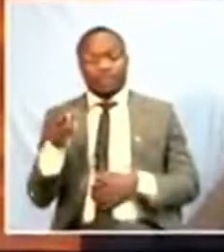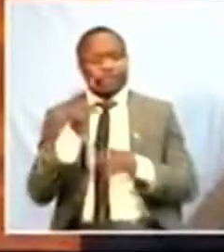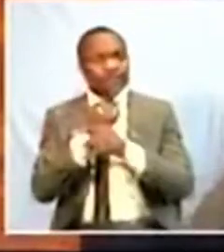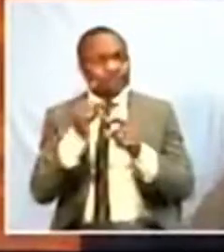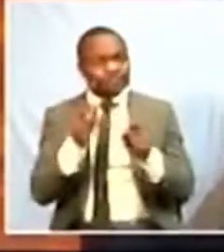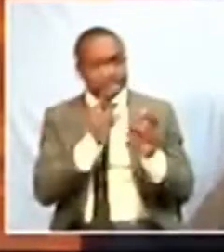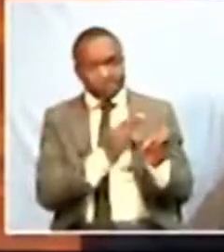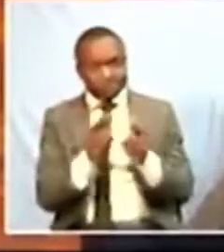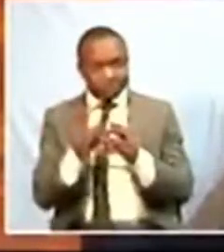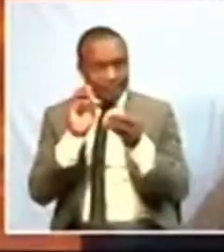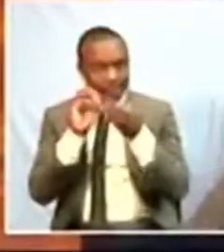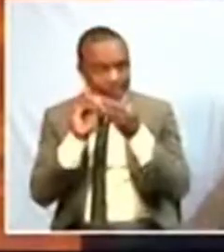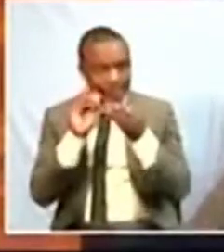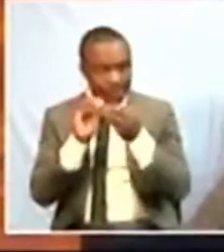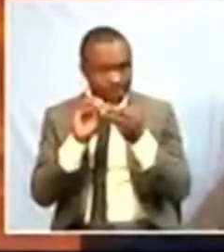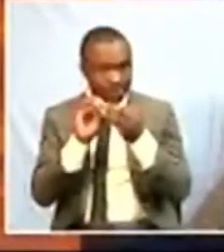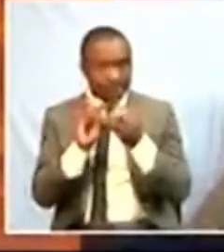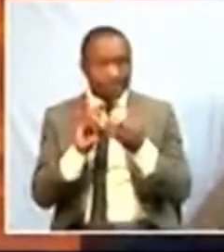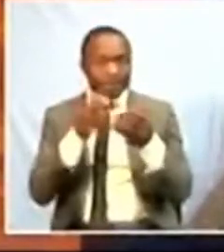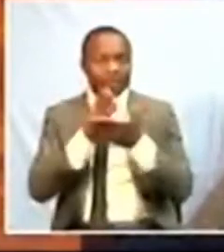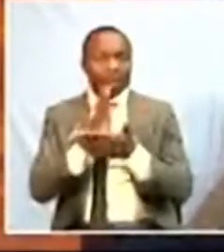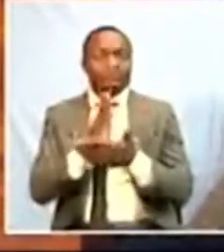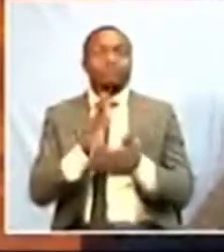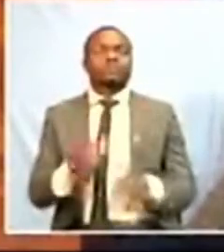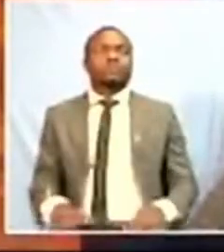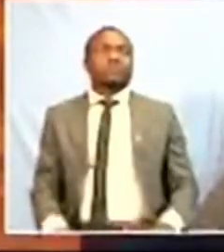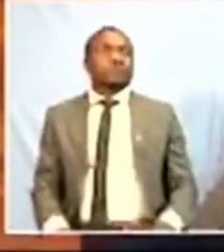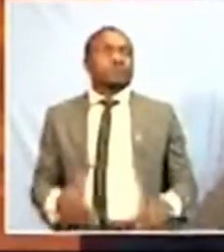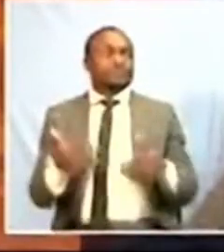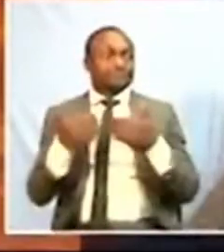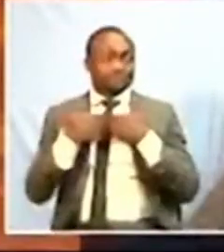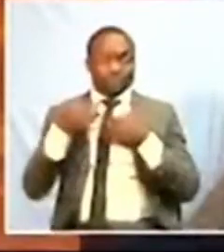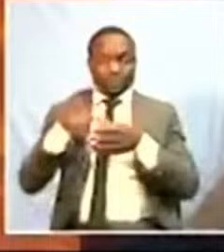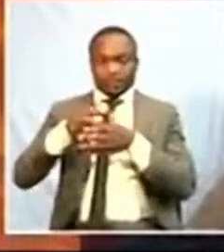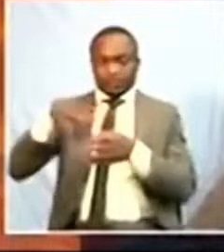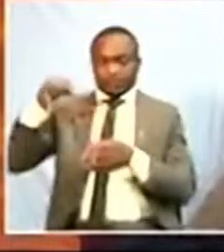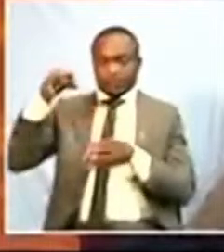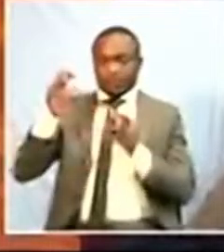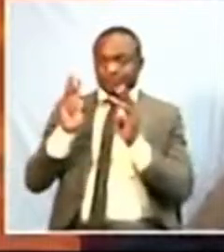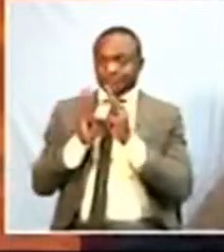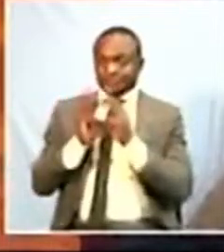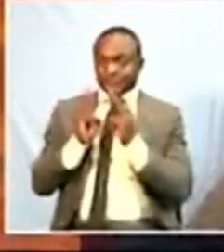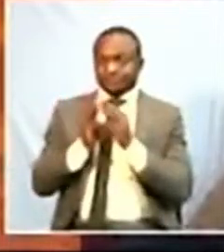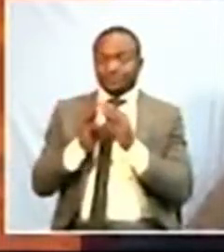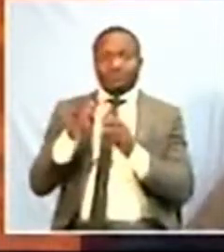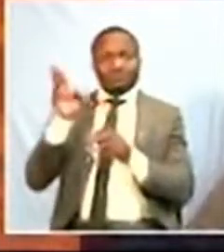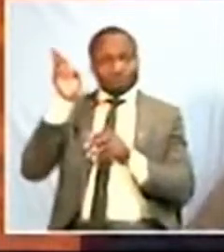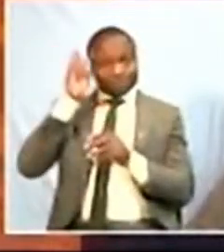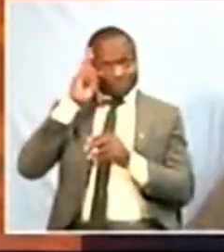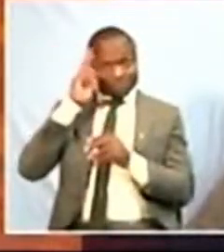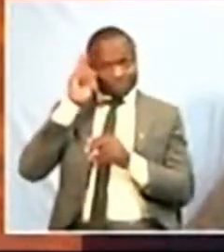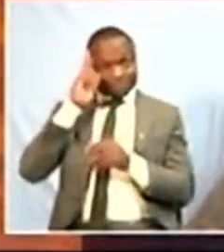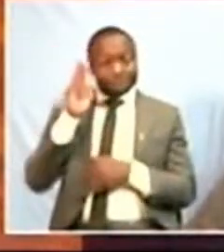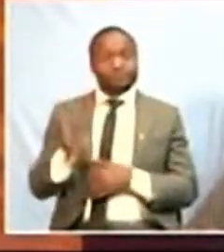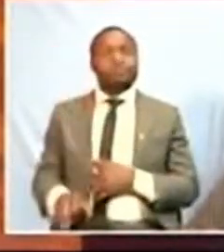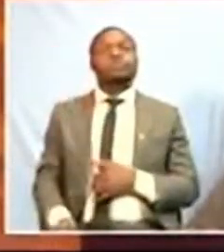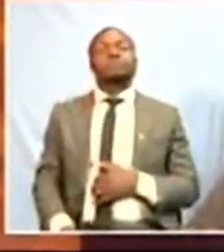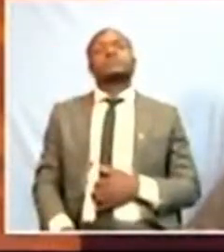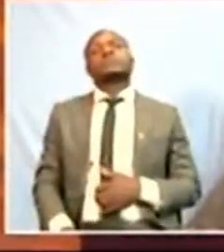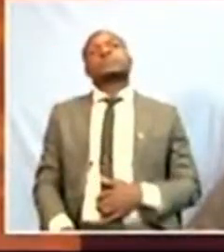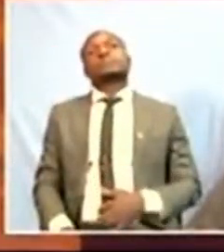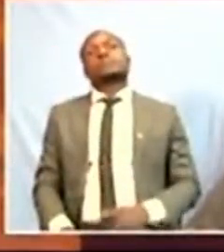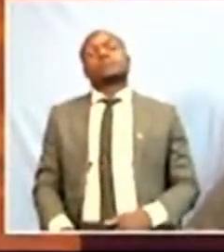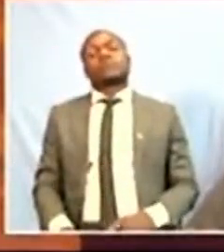answer it more accurately, we actually had a stakeholders meeting. I think I remember that